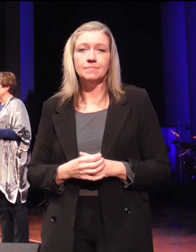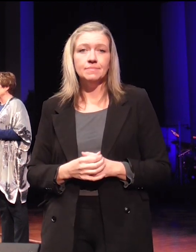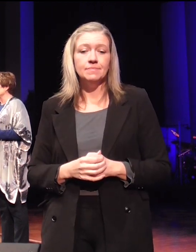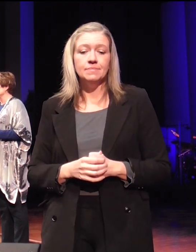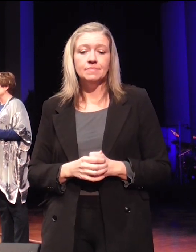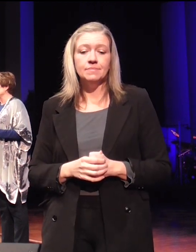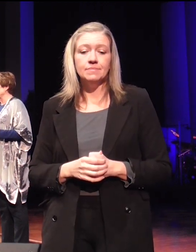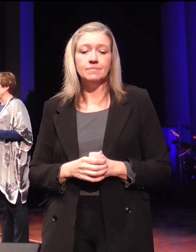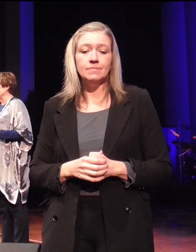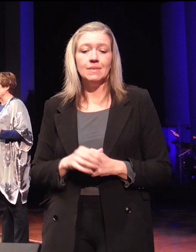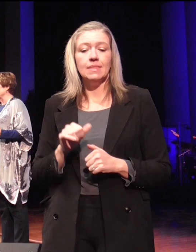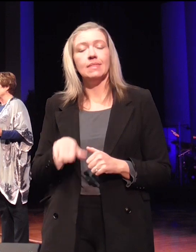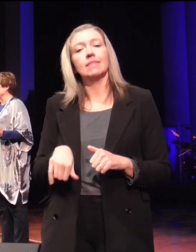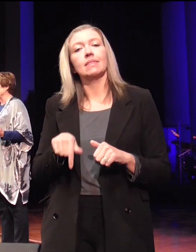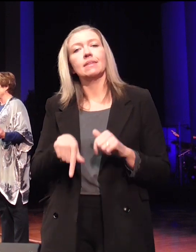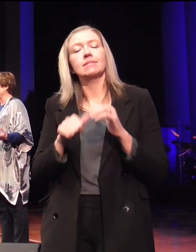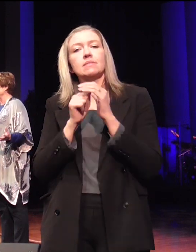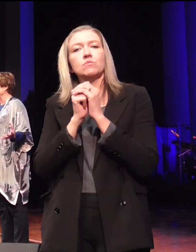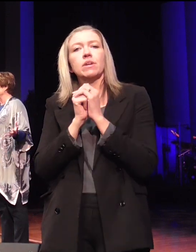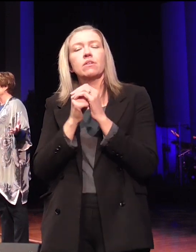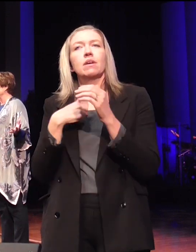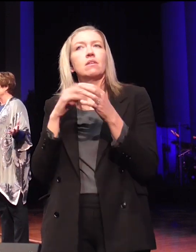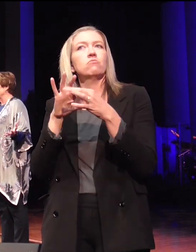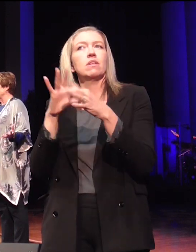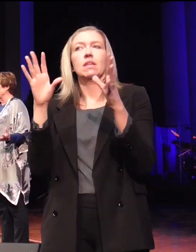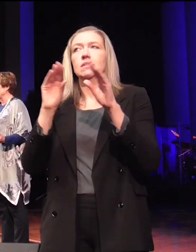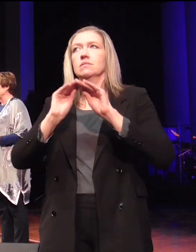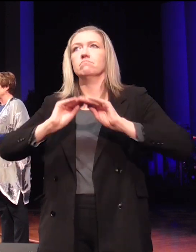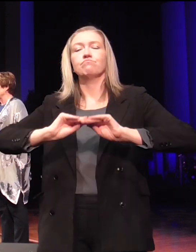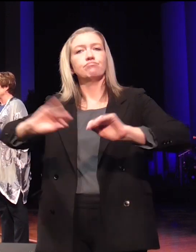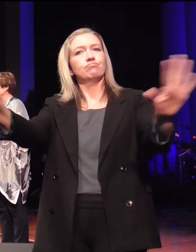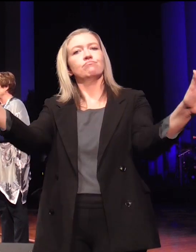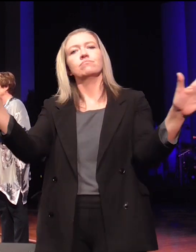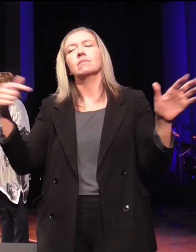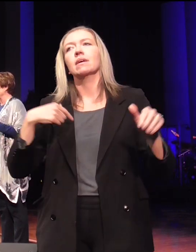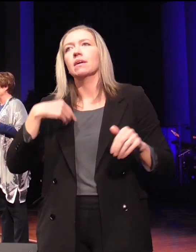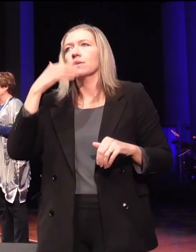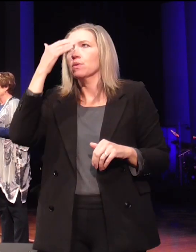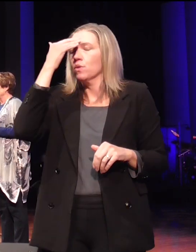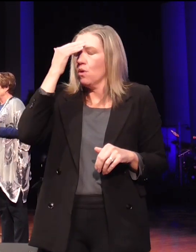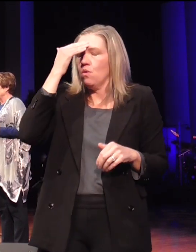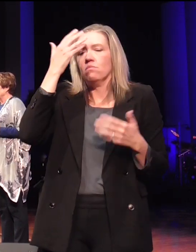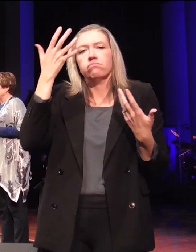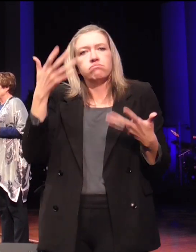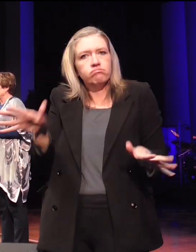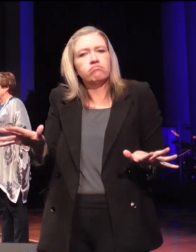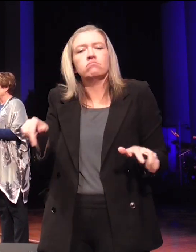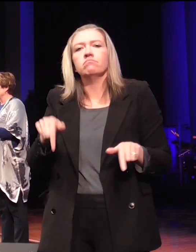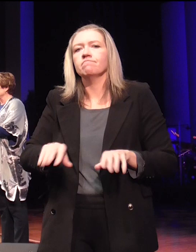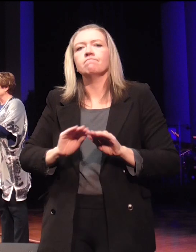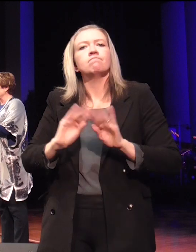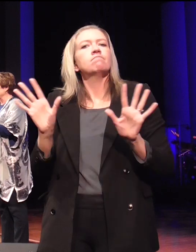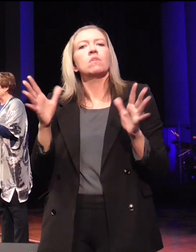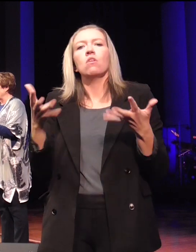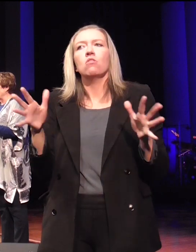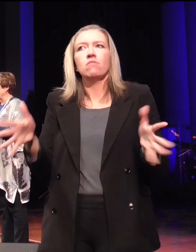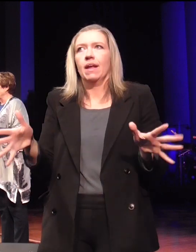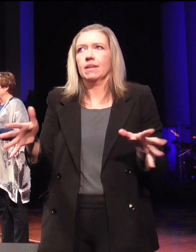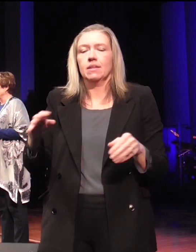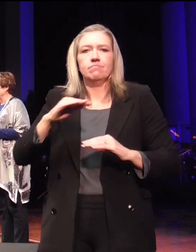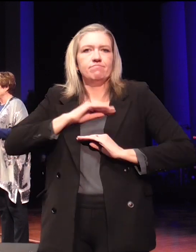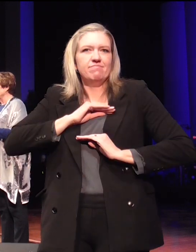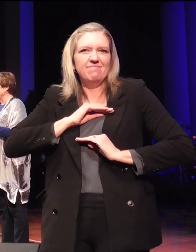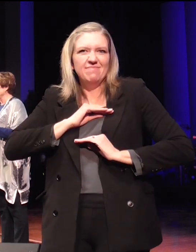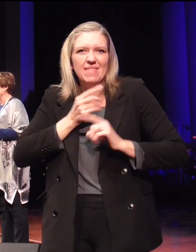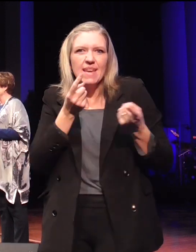So I can release this prayer now because I know that it is being fulfilled right